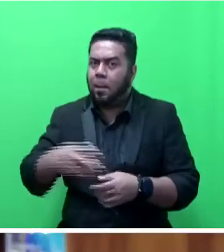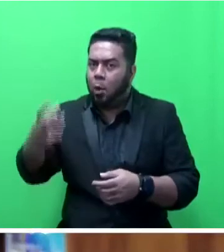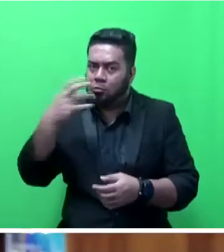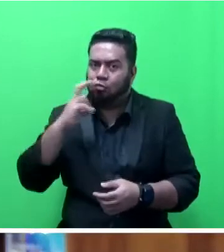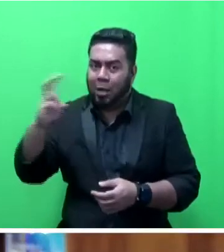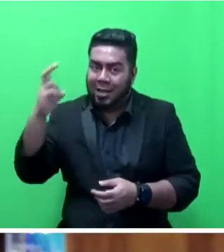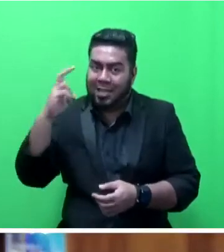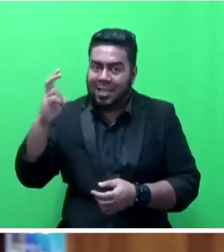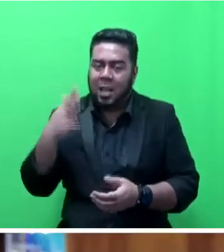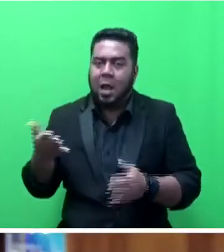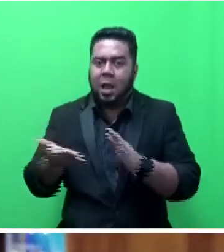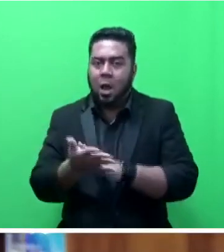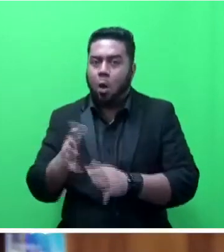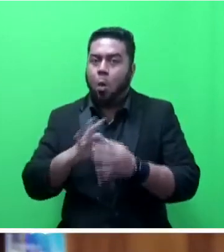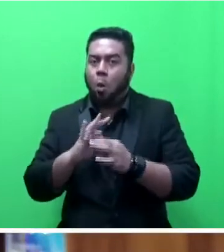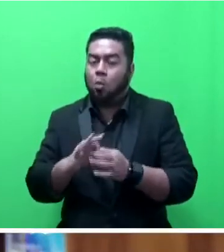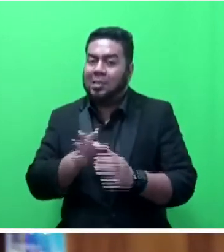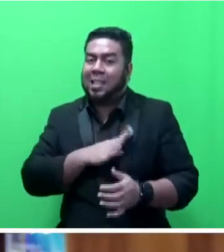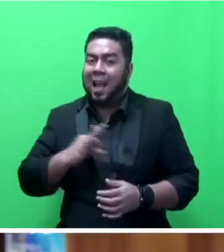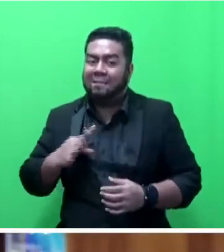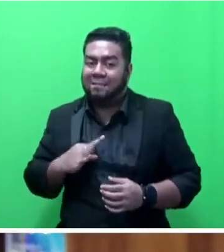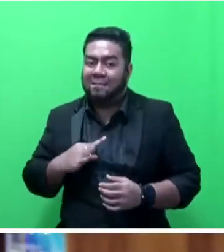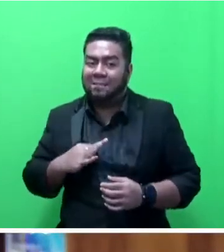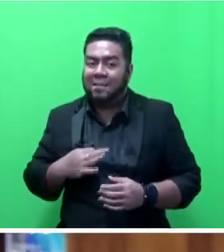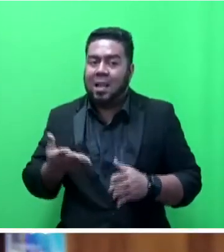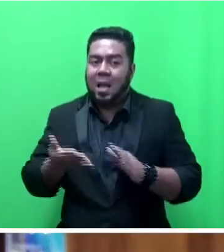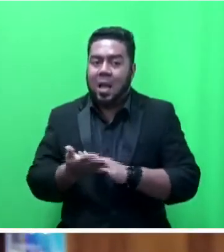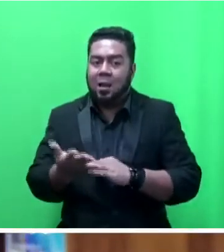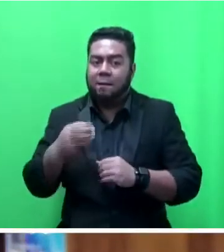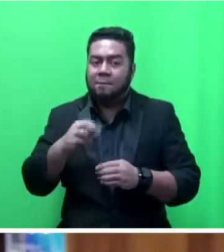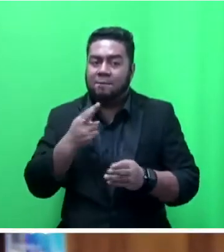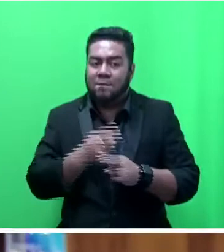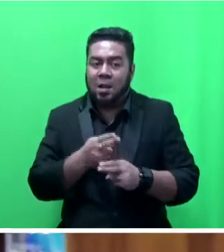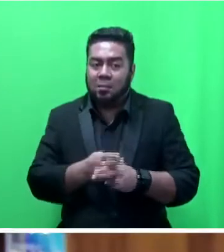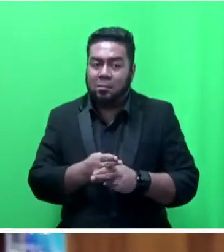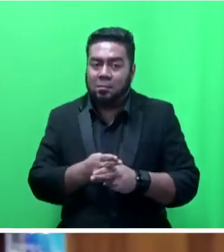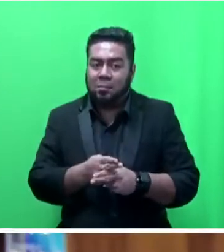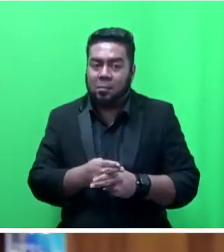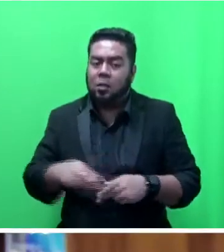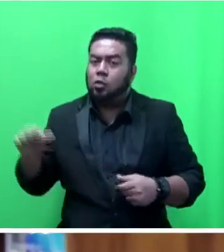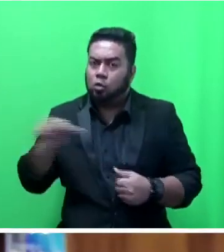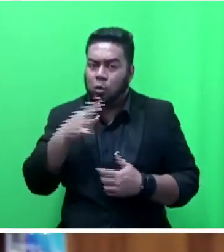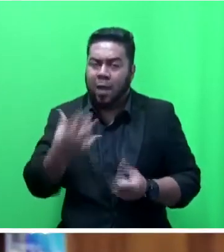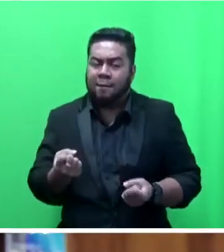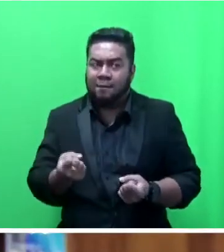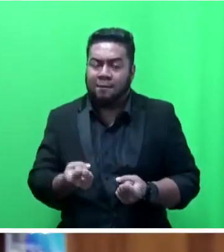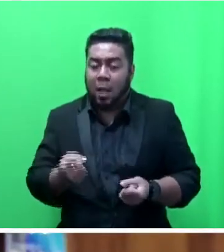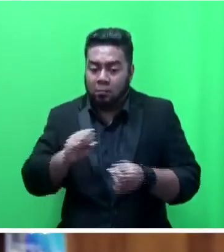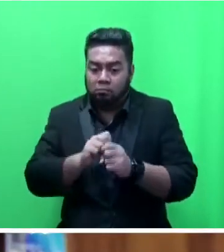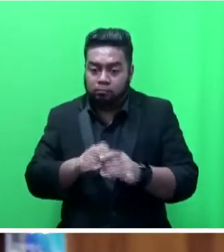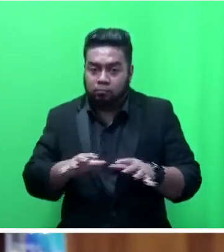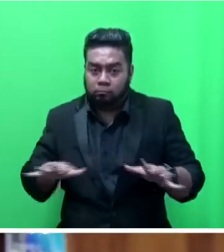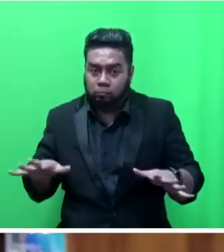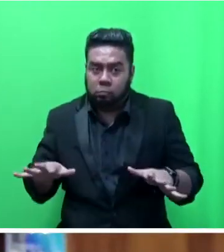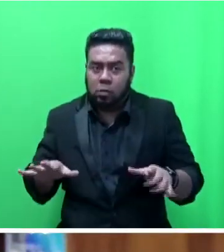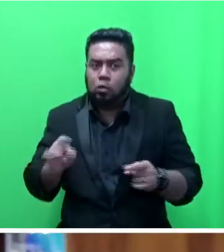trainings of our own staff and commercial farmers. Should there be a case of outbreak, should